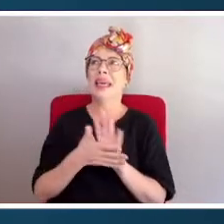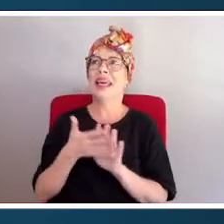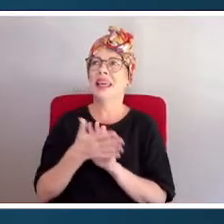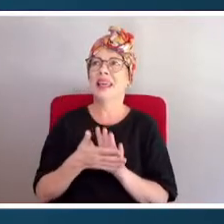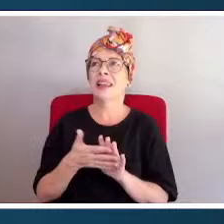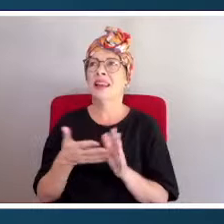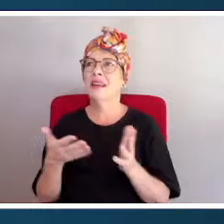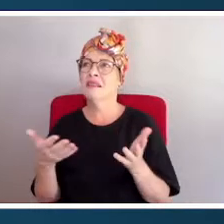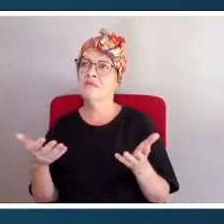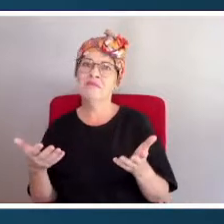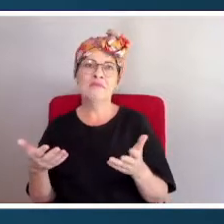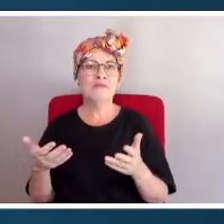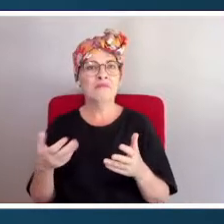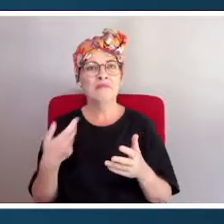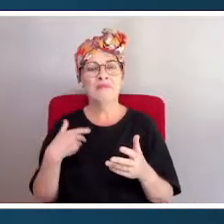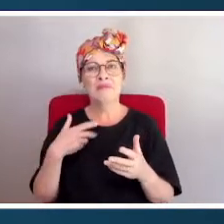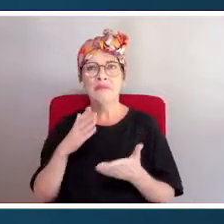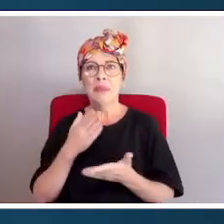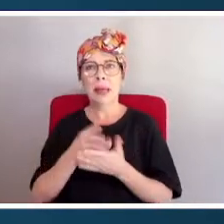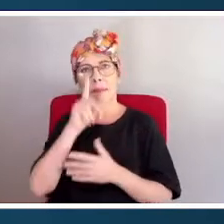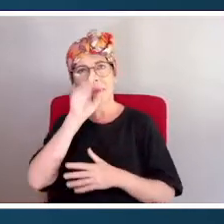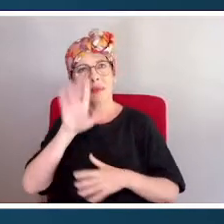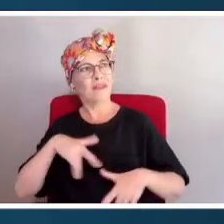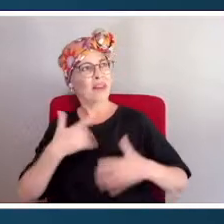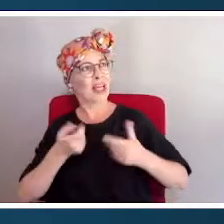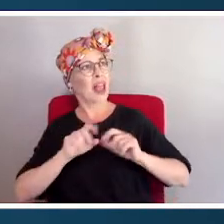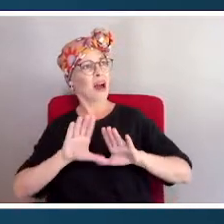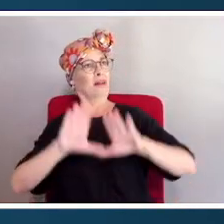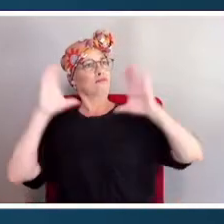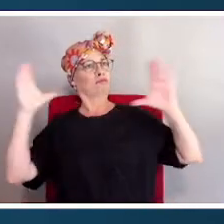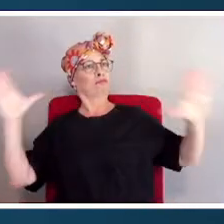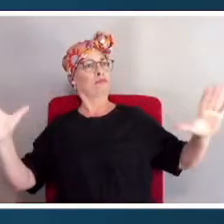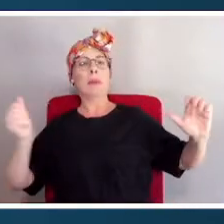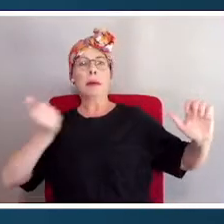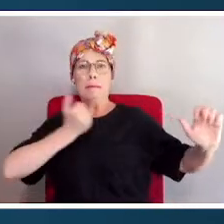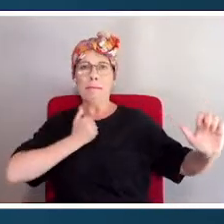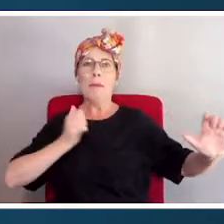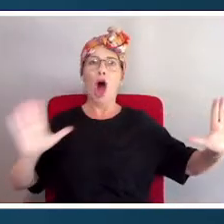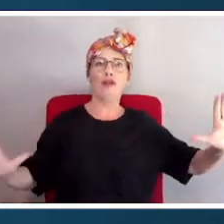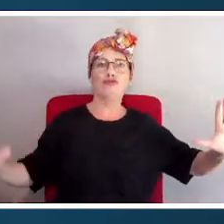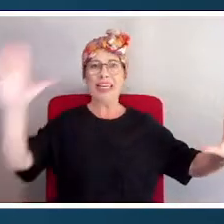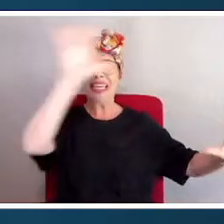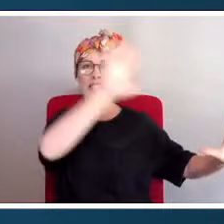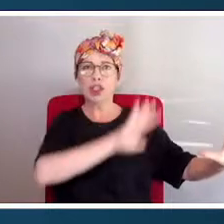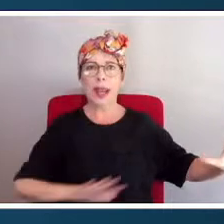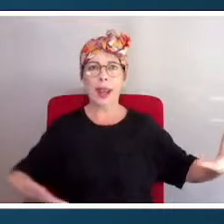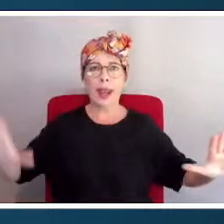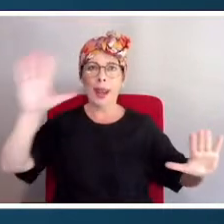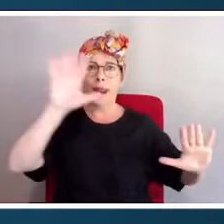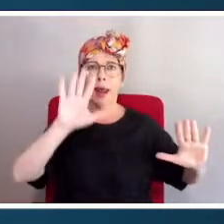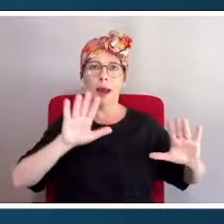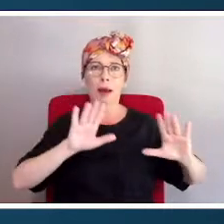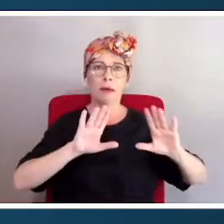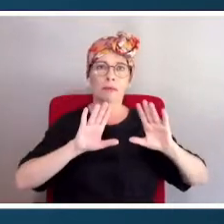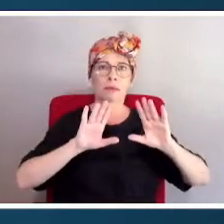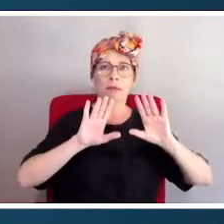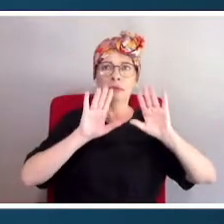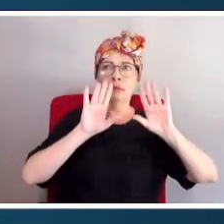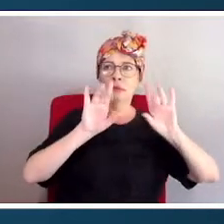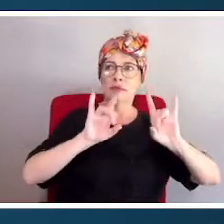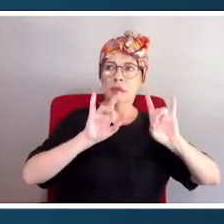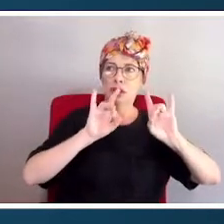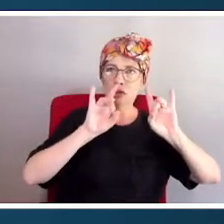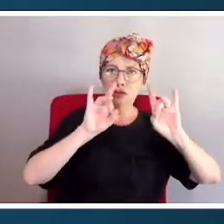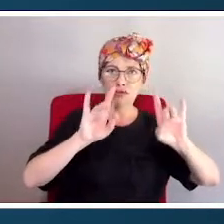will feel part of the whole region, part of Australia and New Zealand. And so the movement of the people